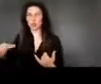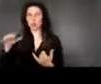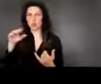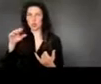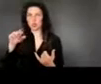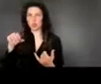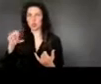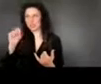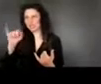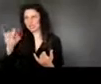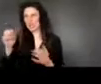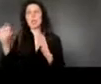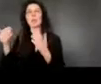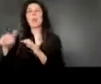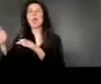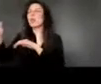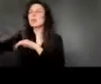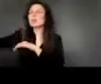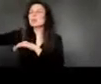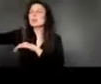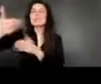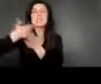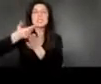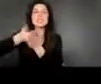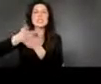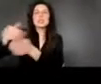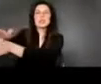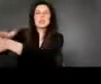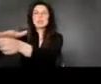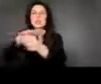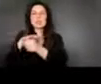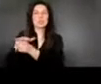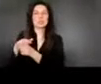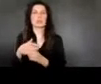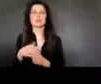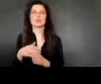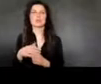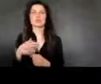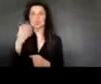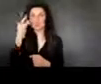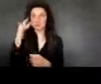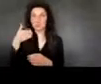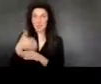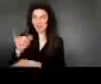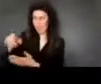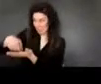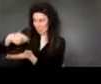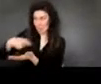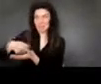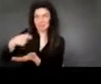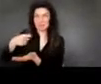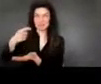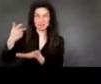mentioned previously. In that once the mining operations had come to an end, a small company came